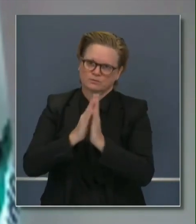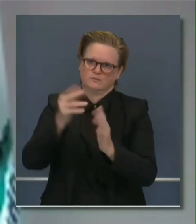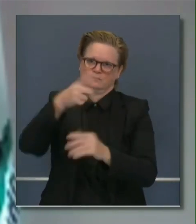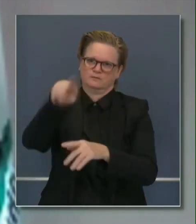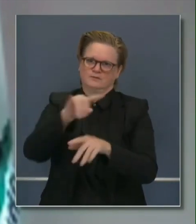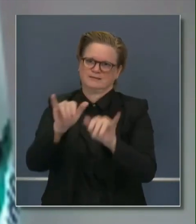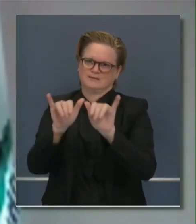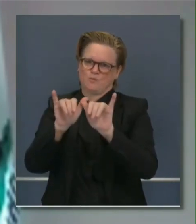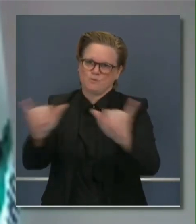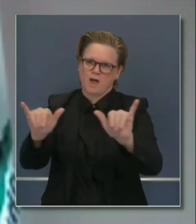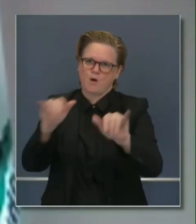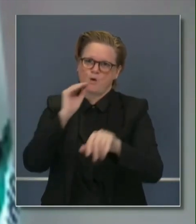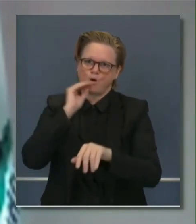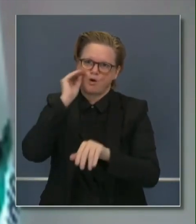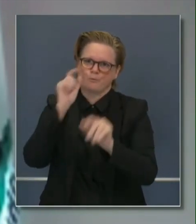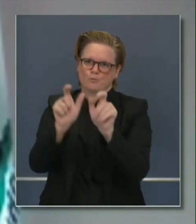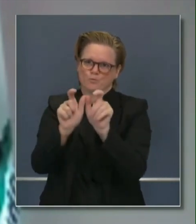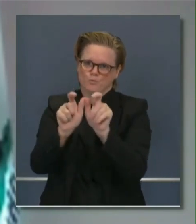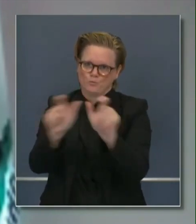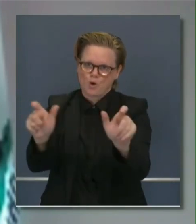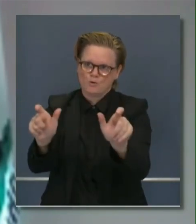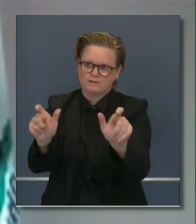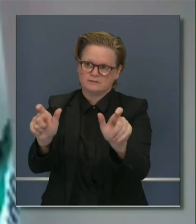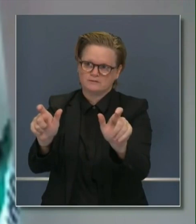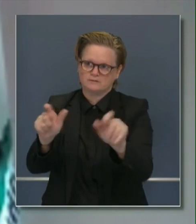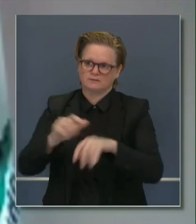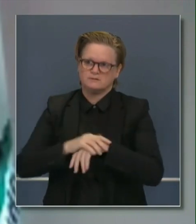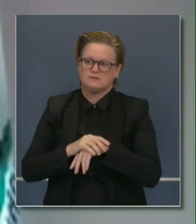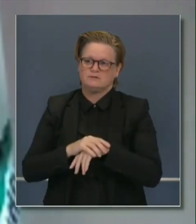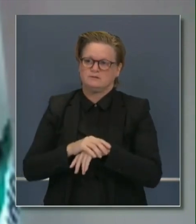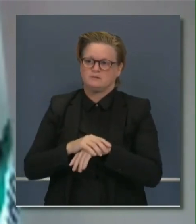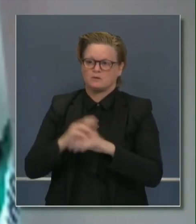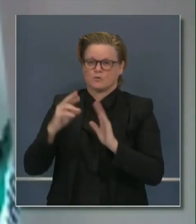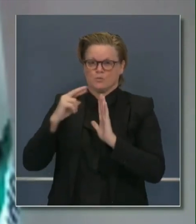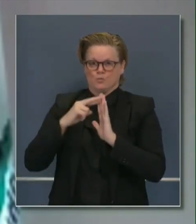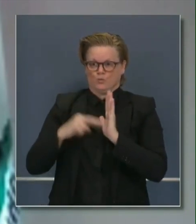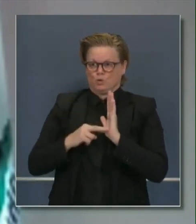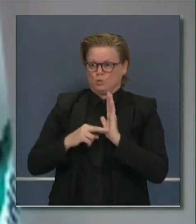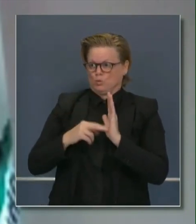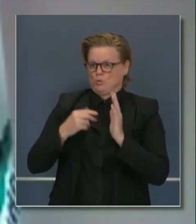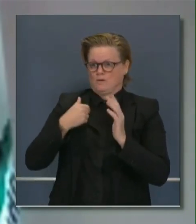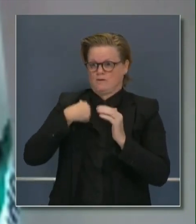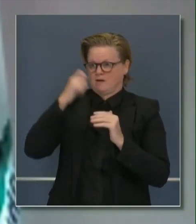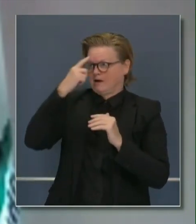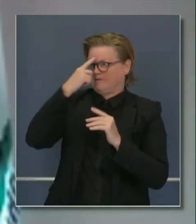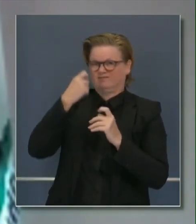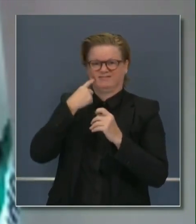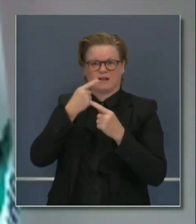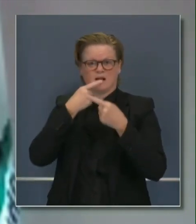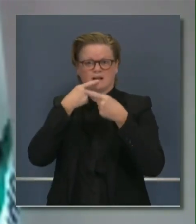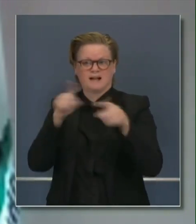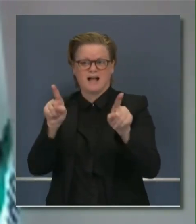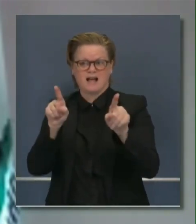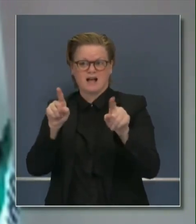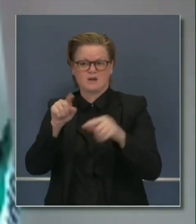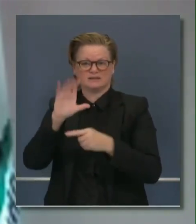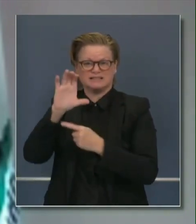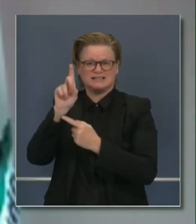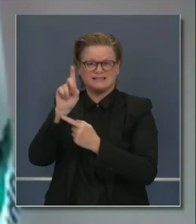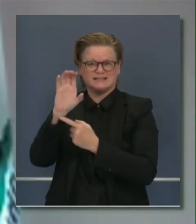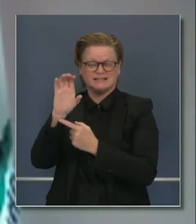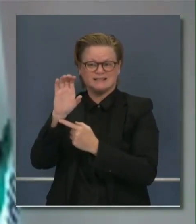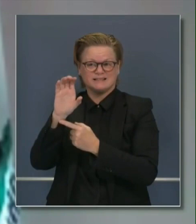based on current guidance. As the governor mentioned, the Center for Disease Control is updating their guidance